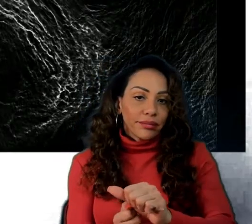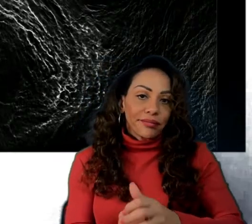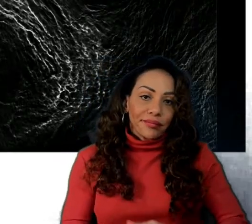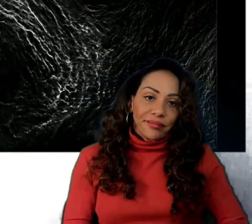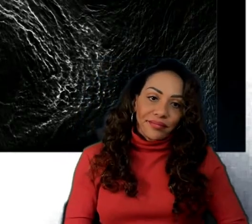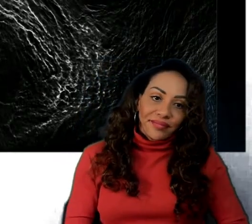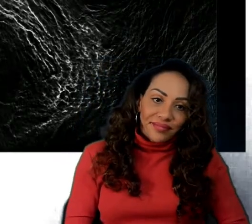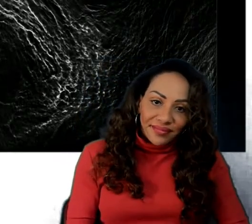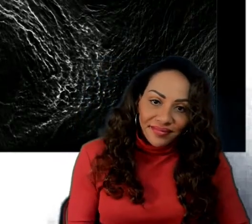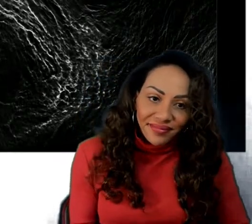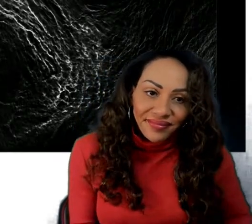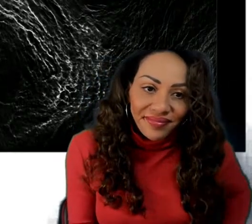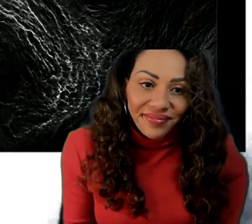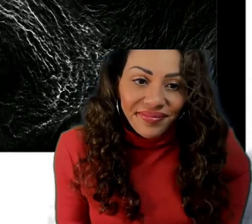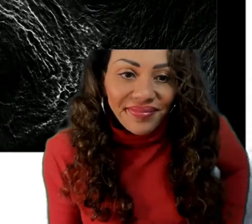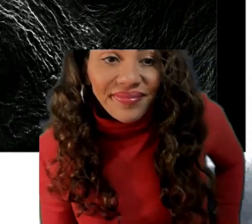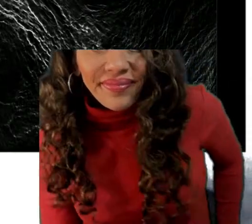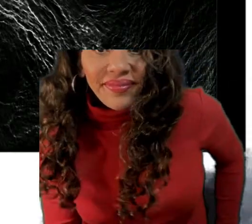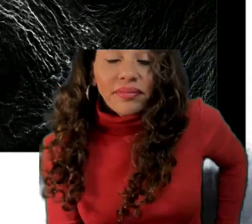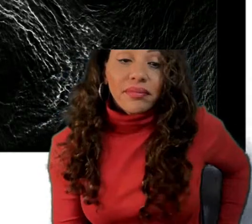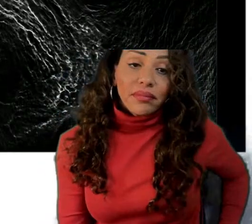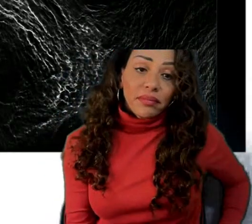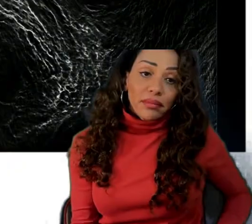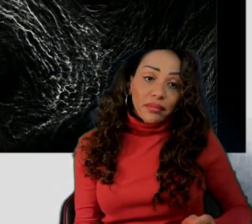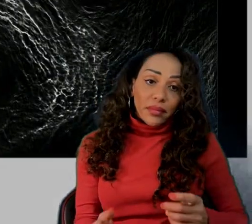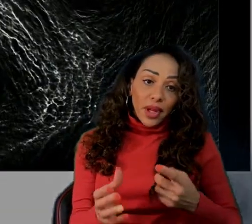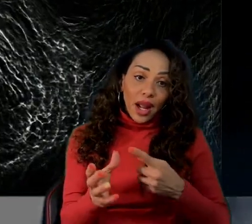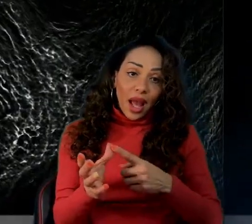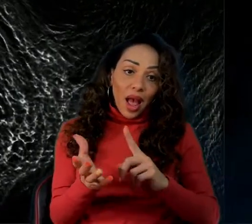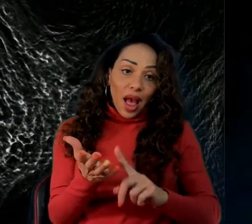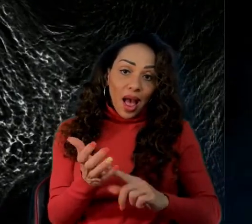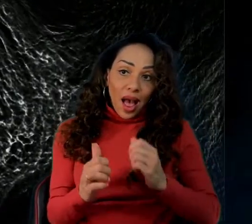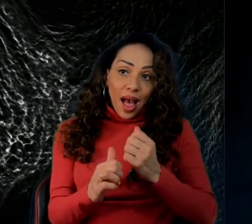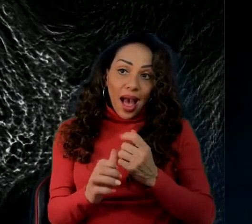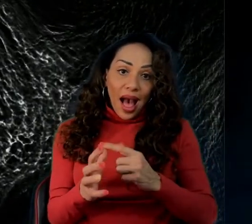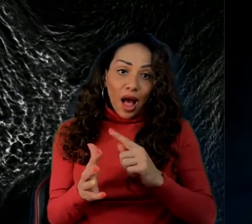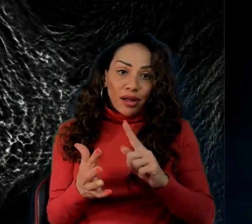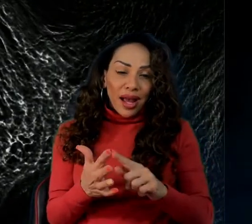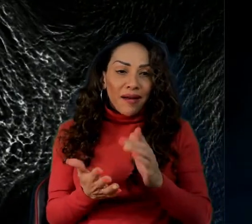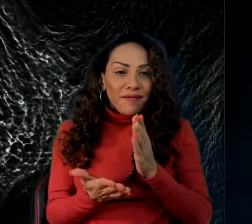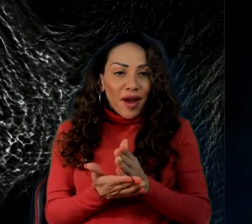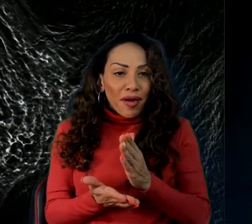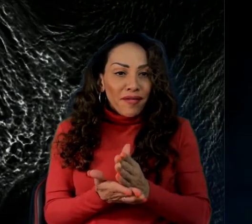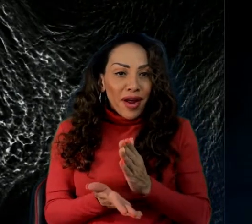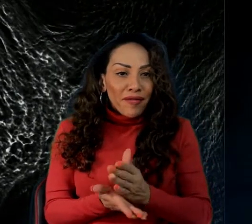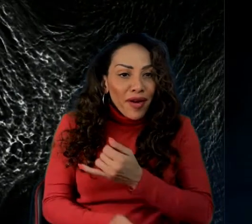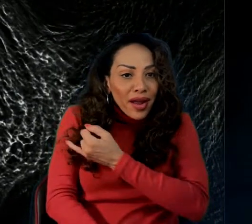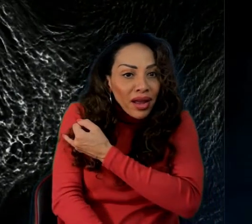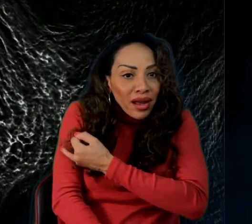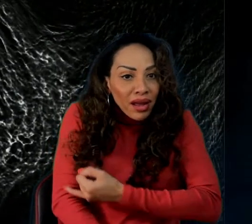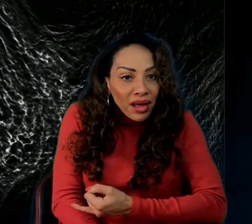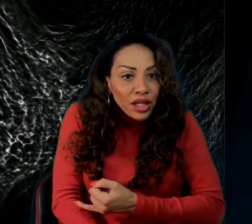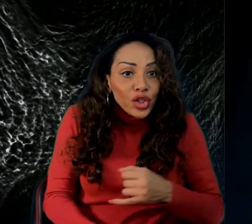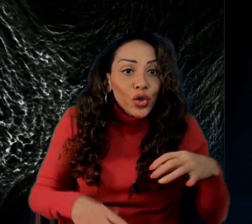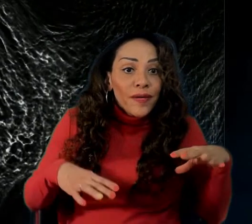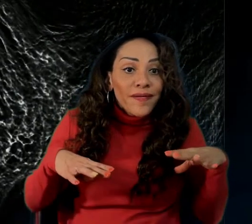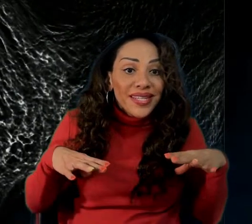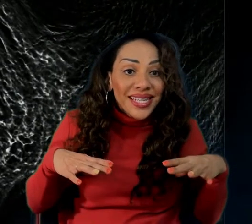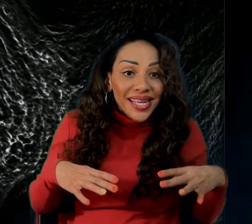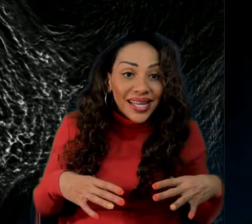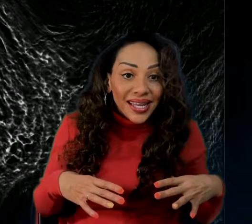The algae is very fragile individually. Every cell individually is very fragile to fatigue, but it has influence on